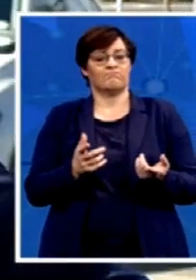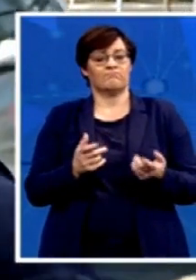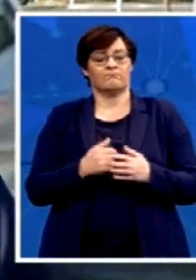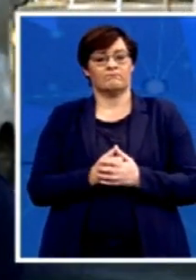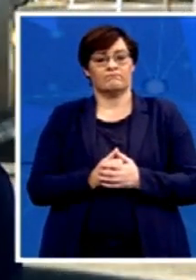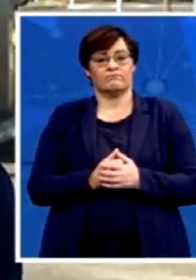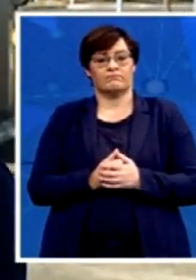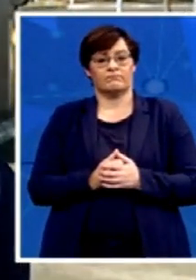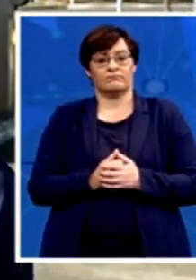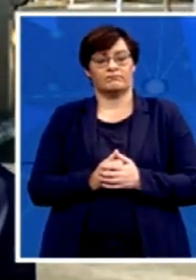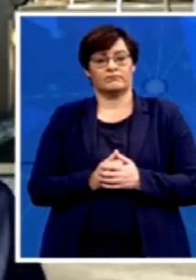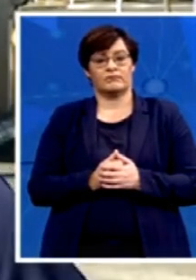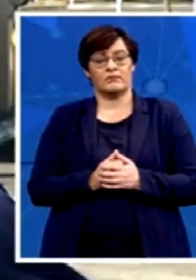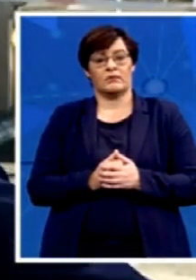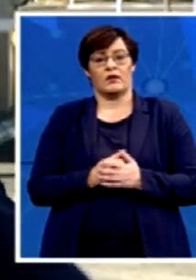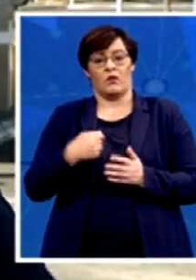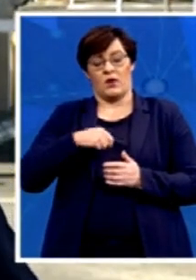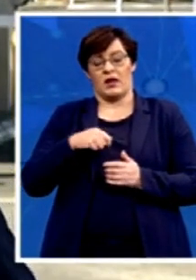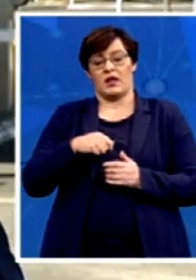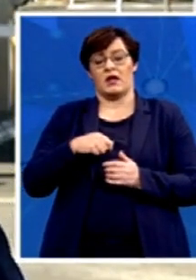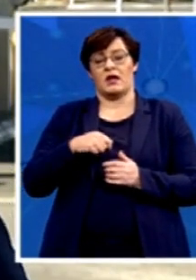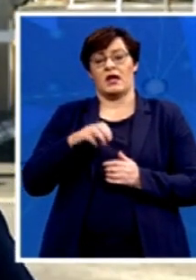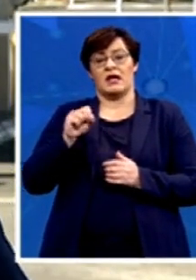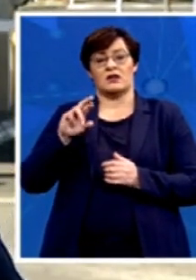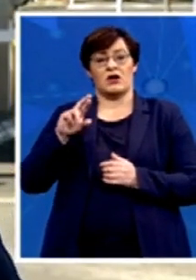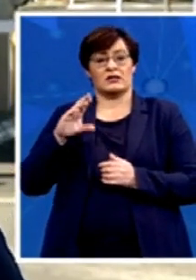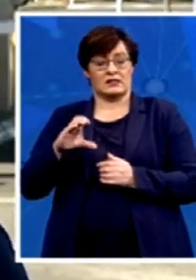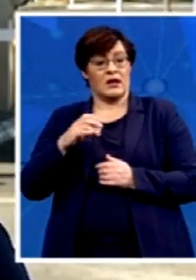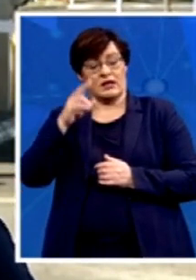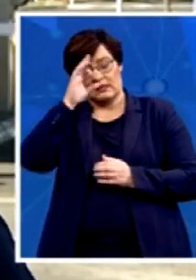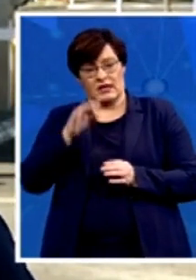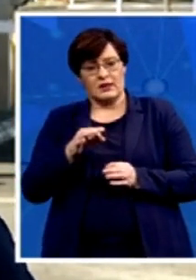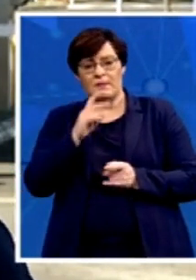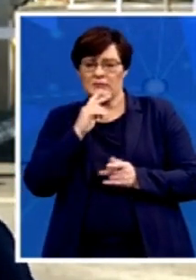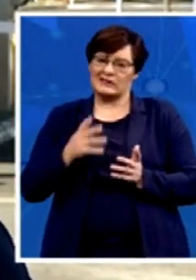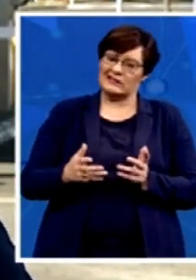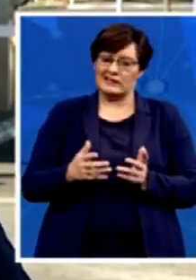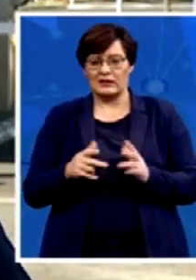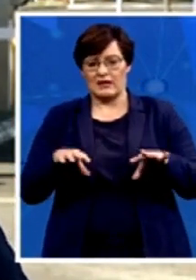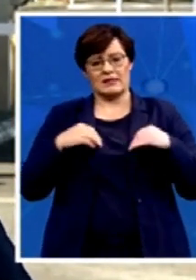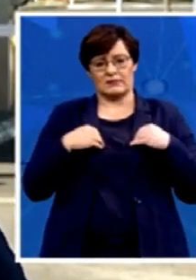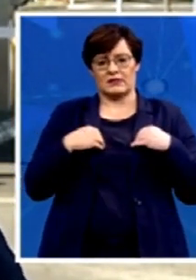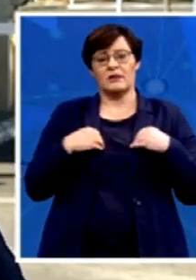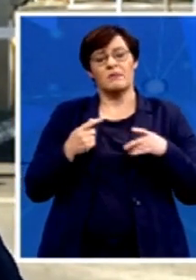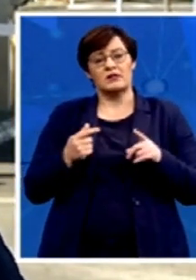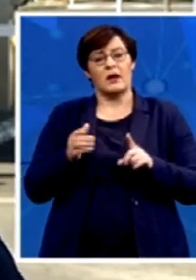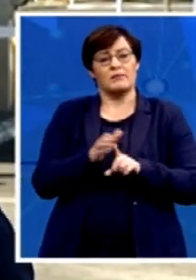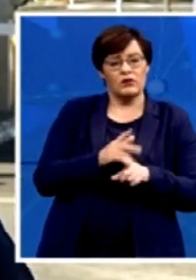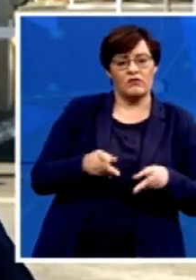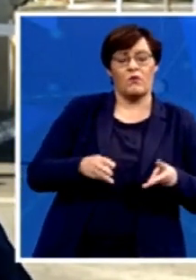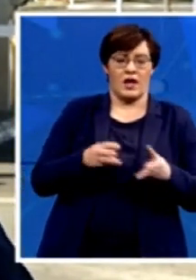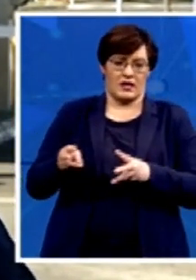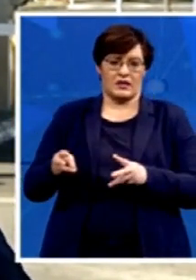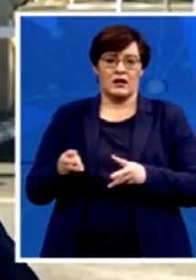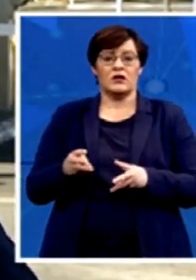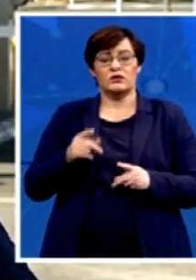the ISRC that the institution should be a bit reluctant and allow persuasive measures to get students to vaccinate. Well, of